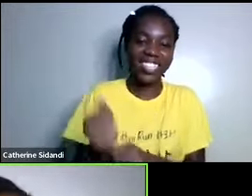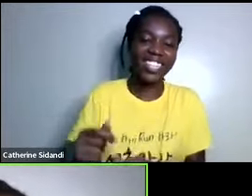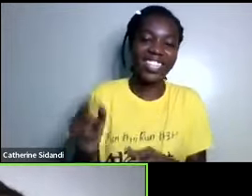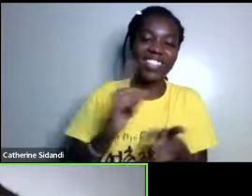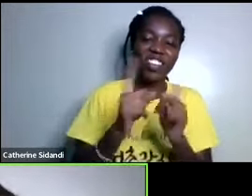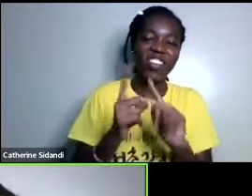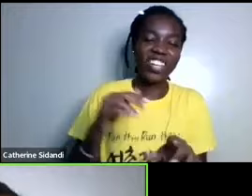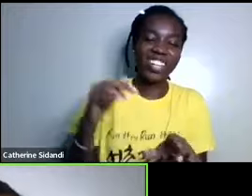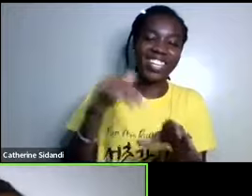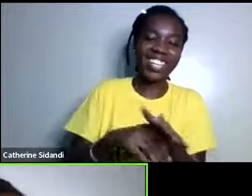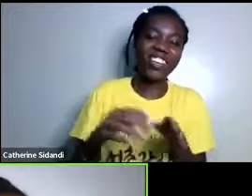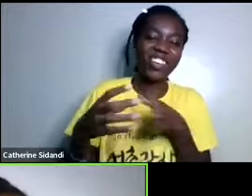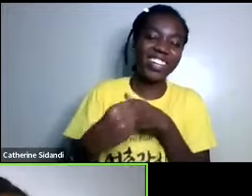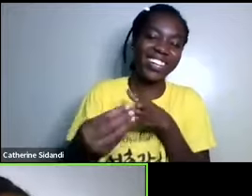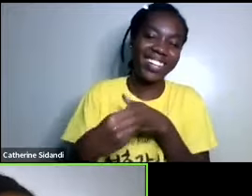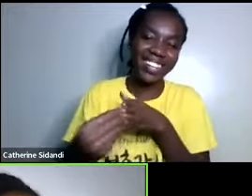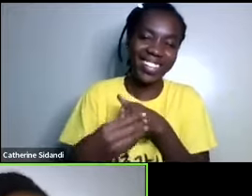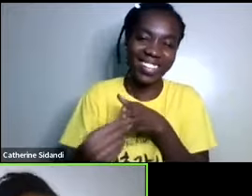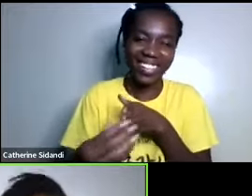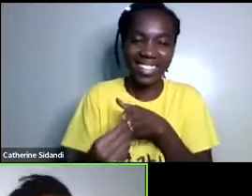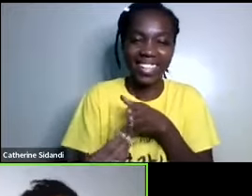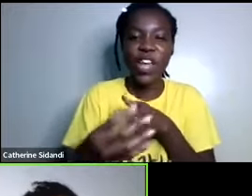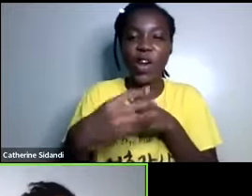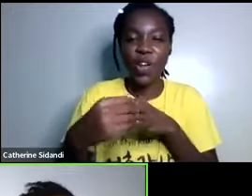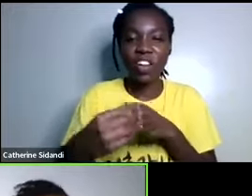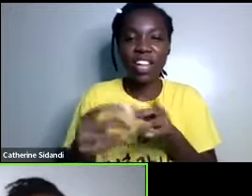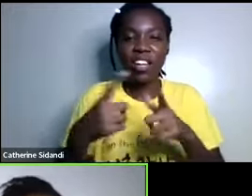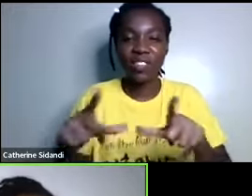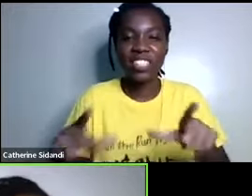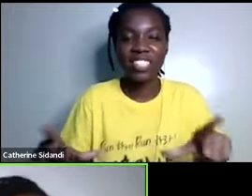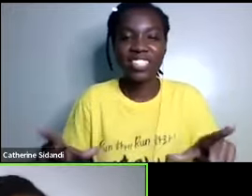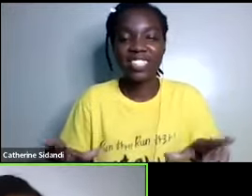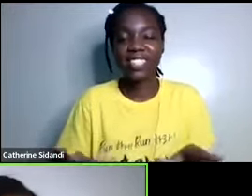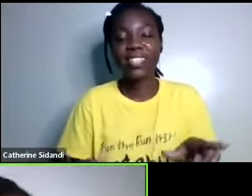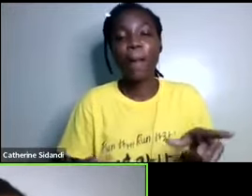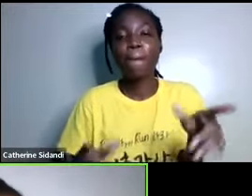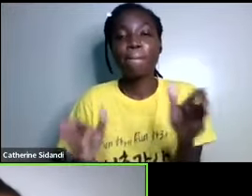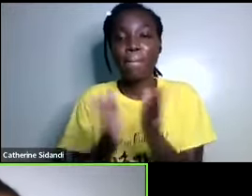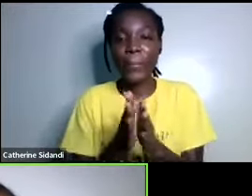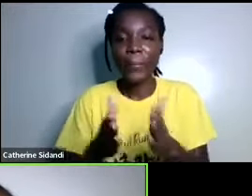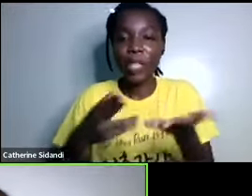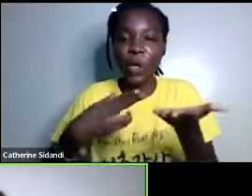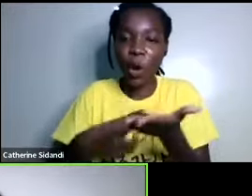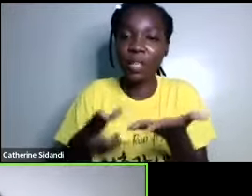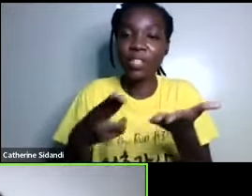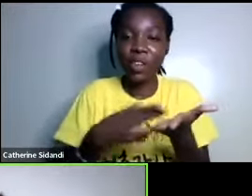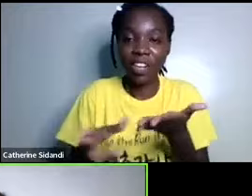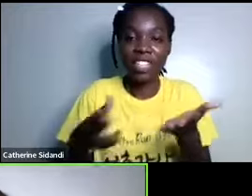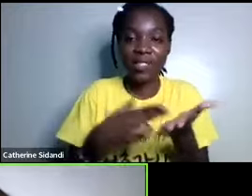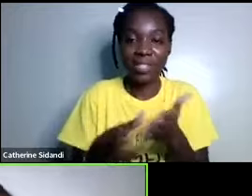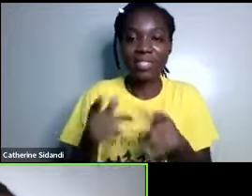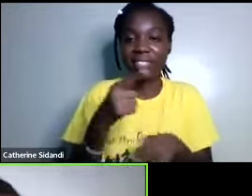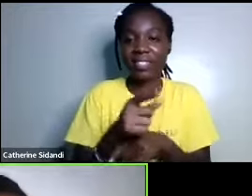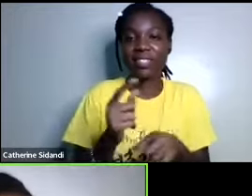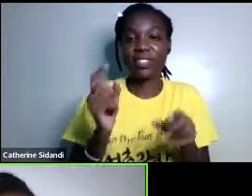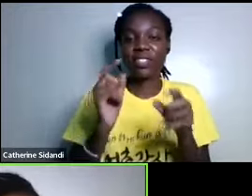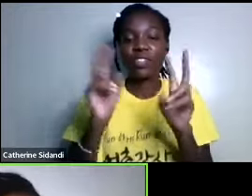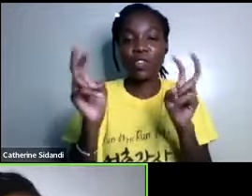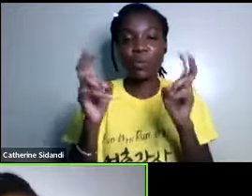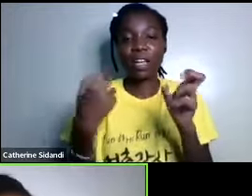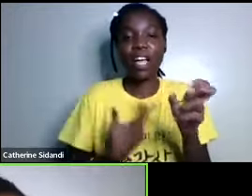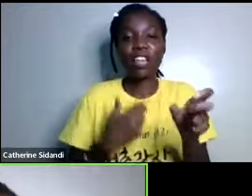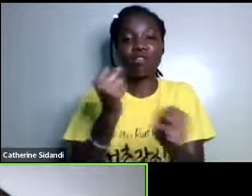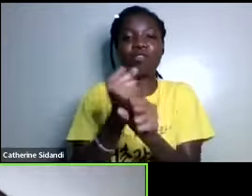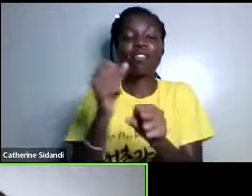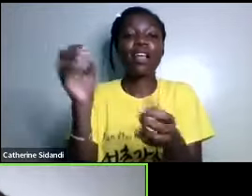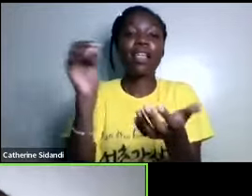dollar, the dollar language. But honestly, this is a topic we are definitely doing again. Next week, we are